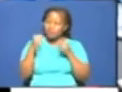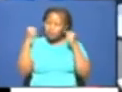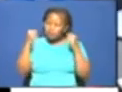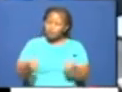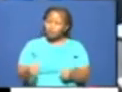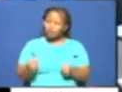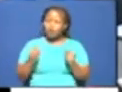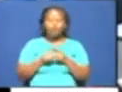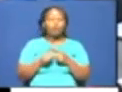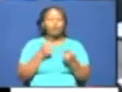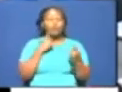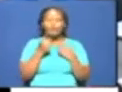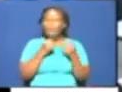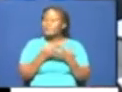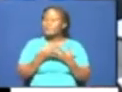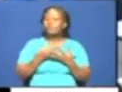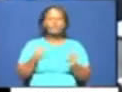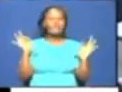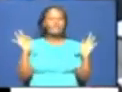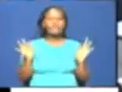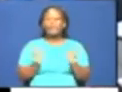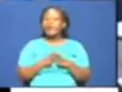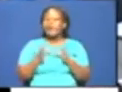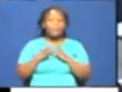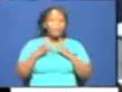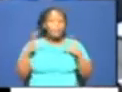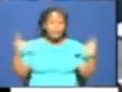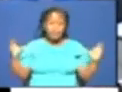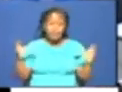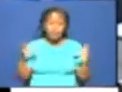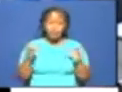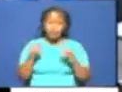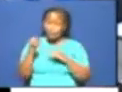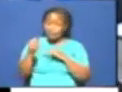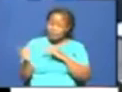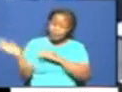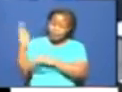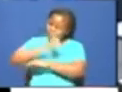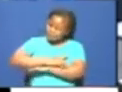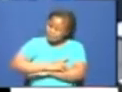free, and to think big on this very day.